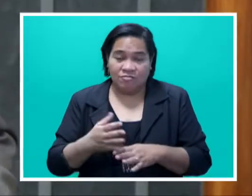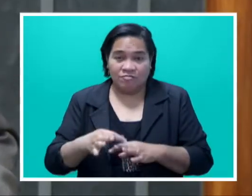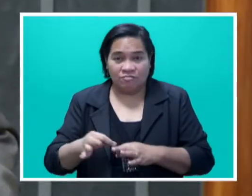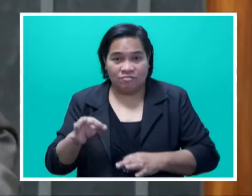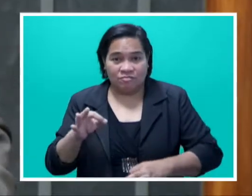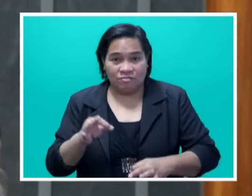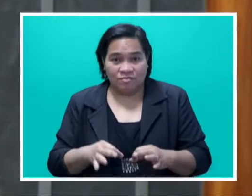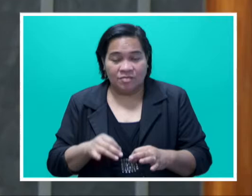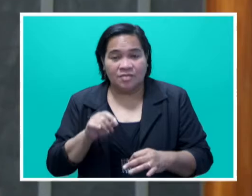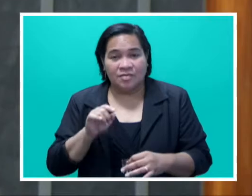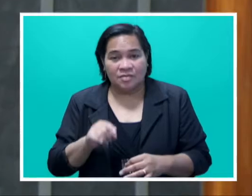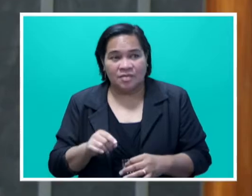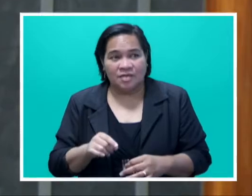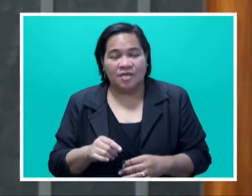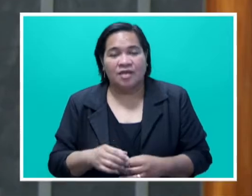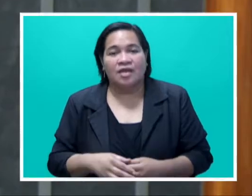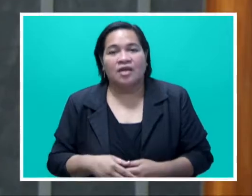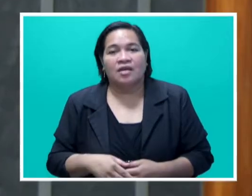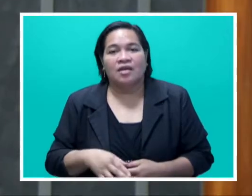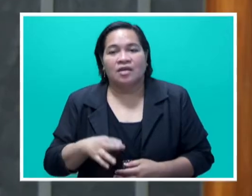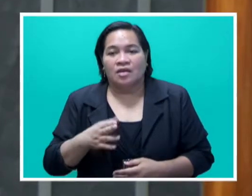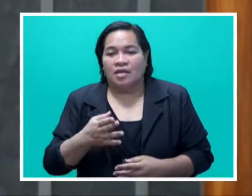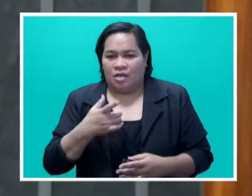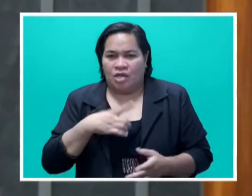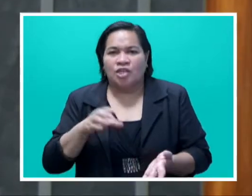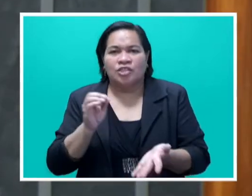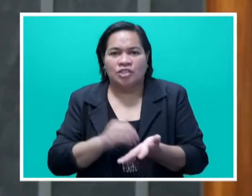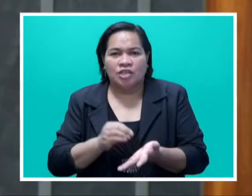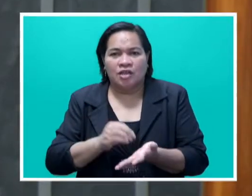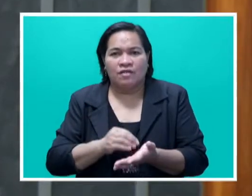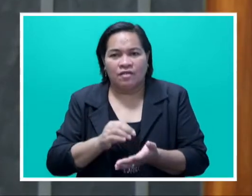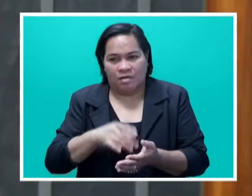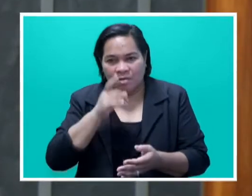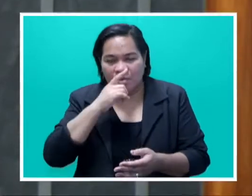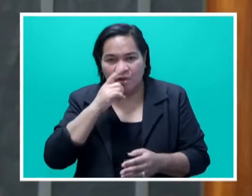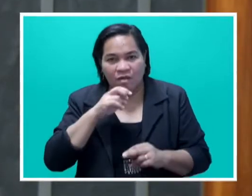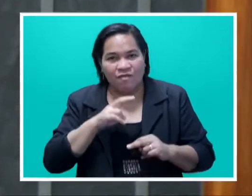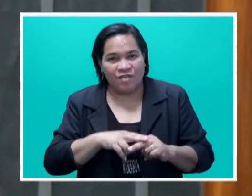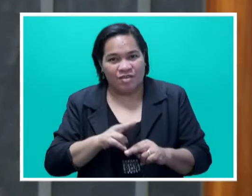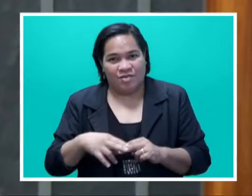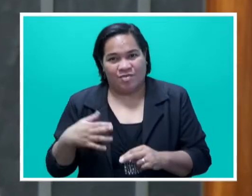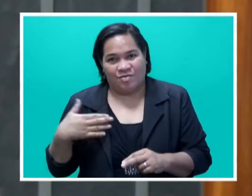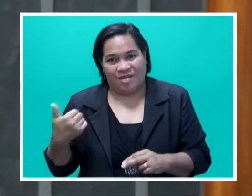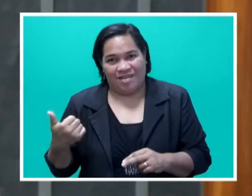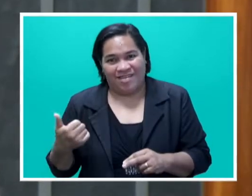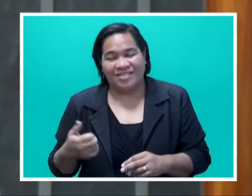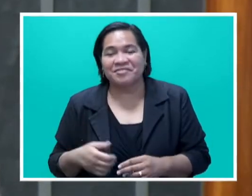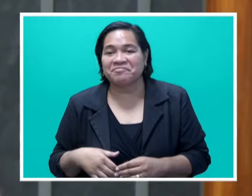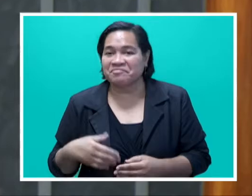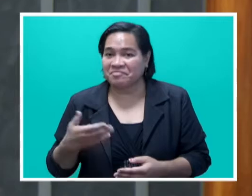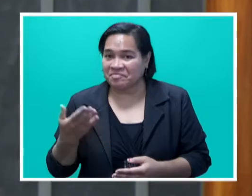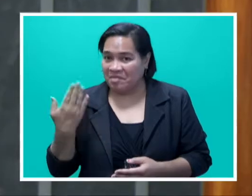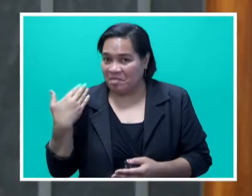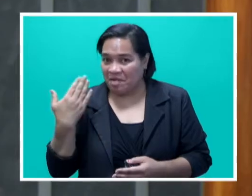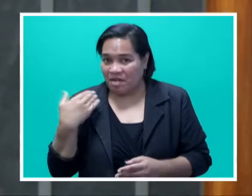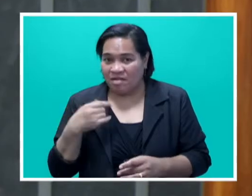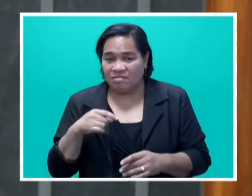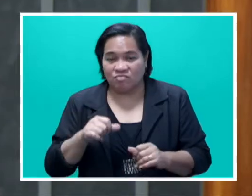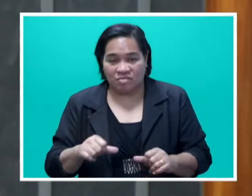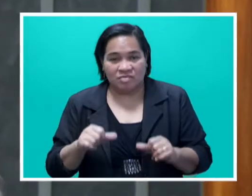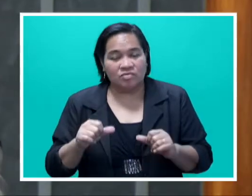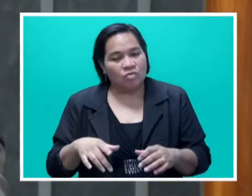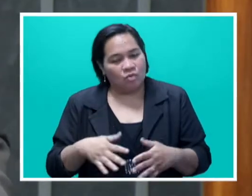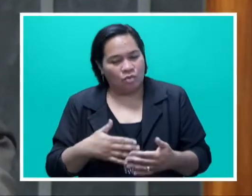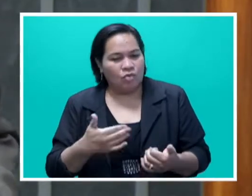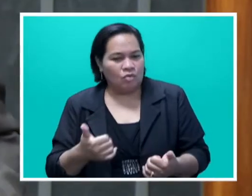to his career as a servant of the people of Fiji, which he carried out with humility,